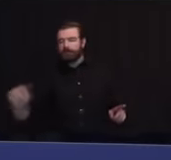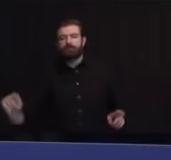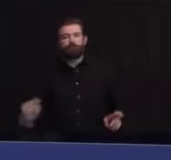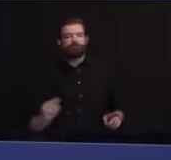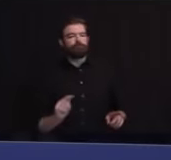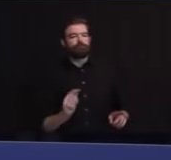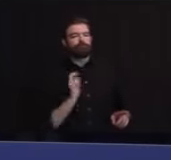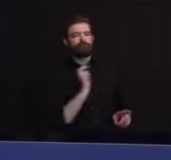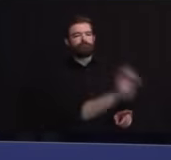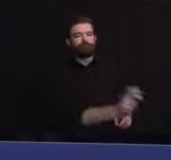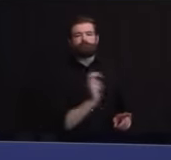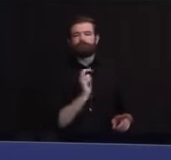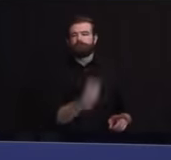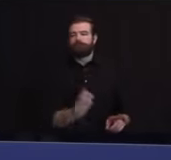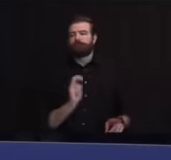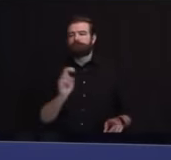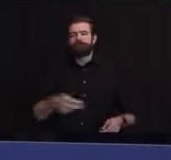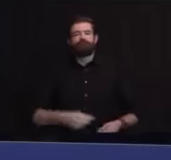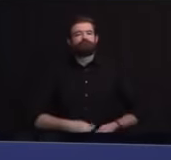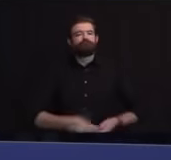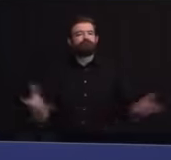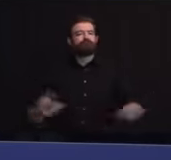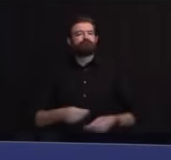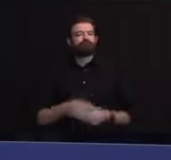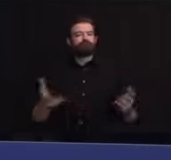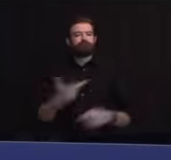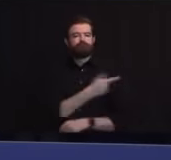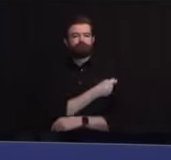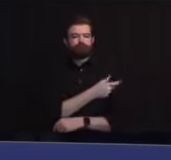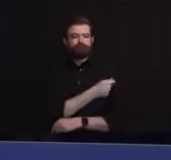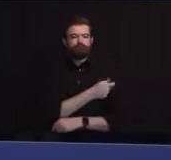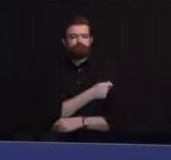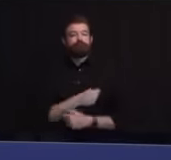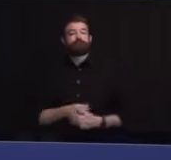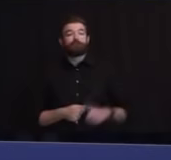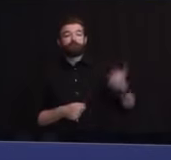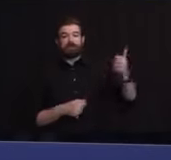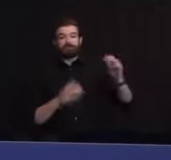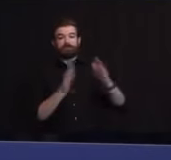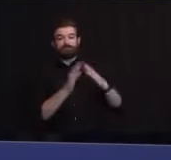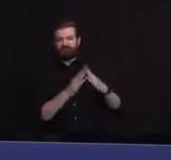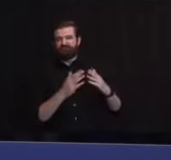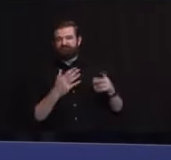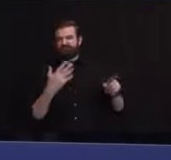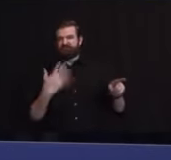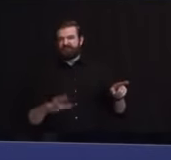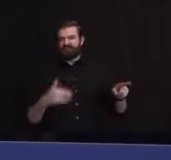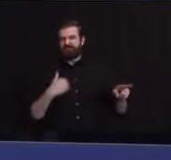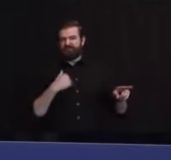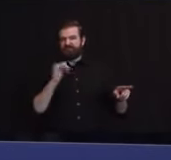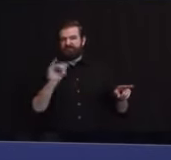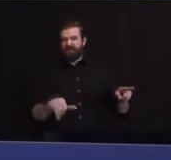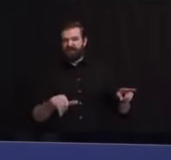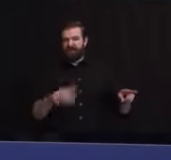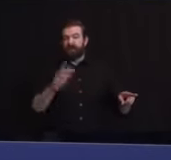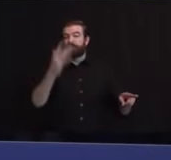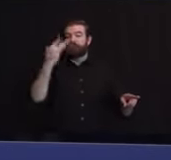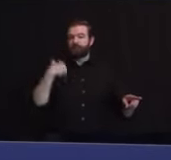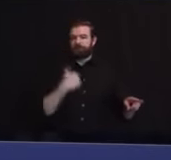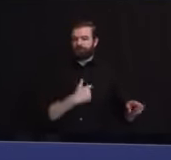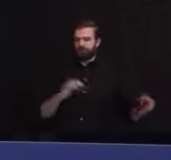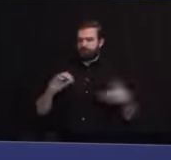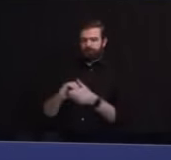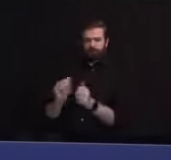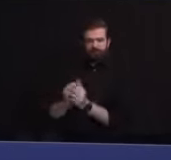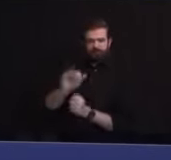in partnership with FEMA and faith-based organizations. The mobile command centers will start providing mobile vaccine